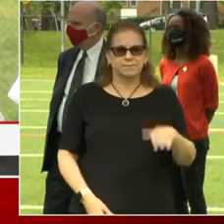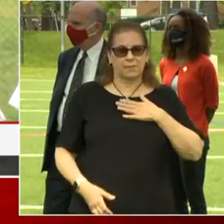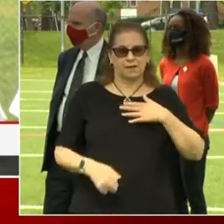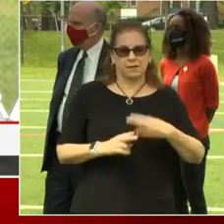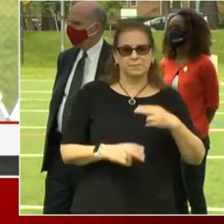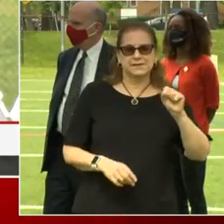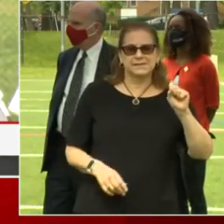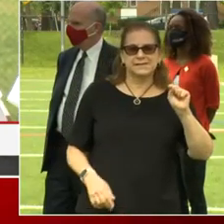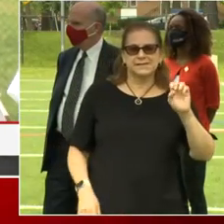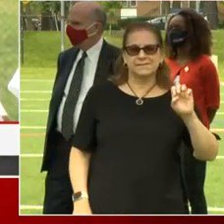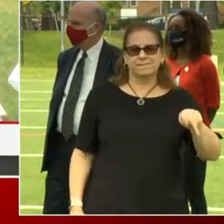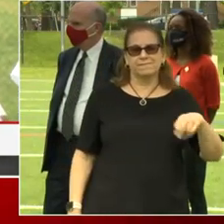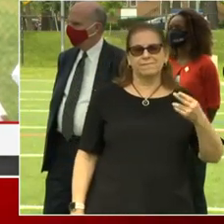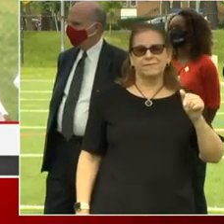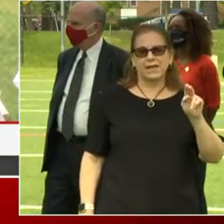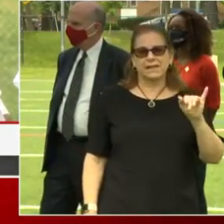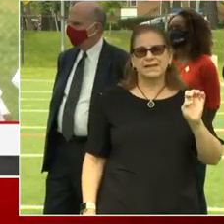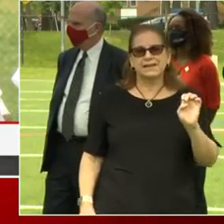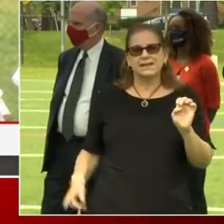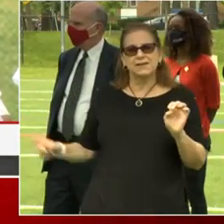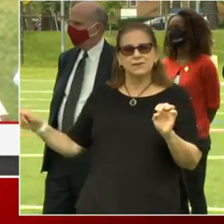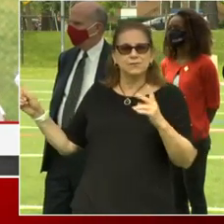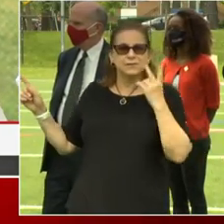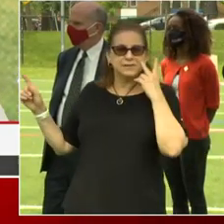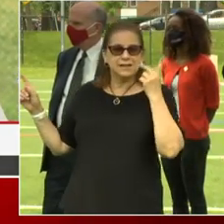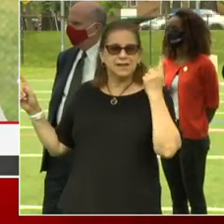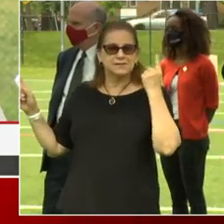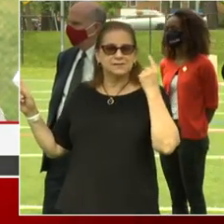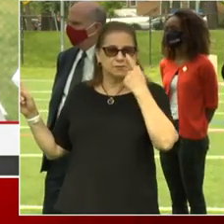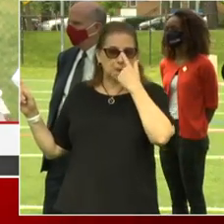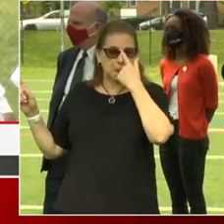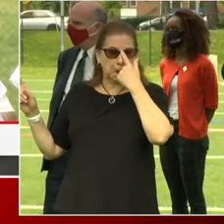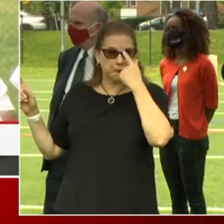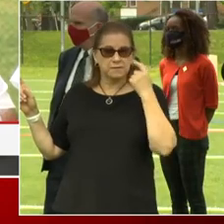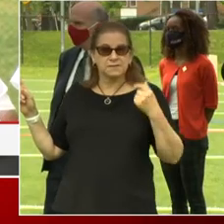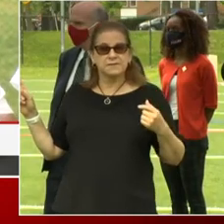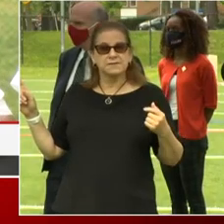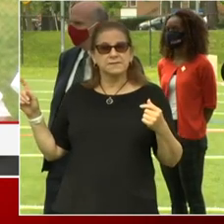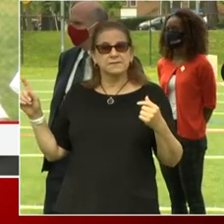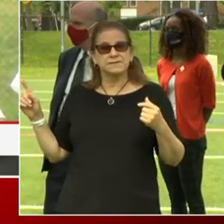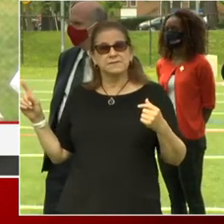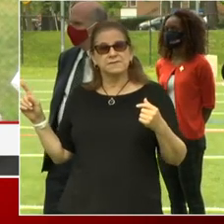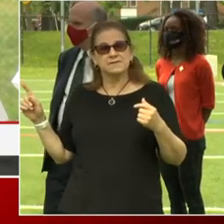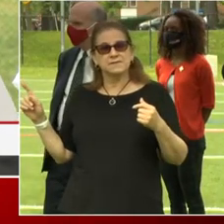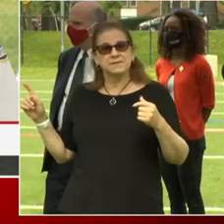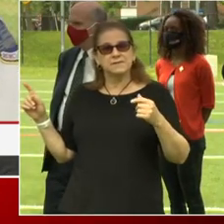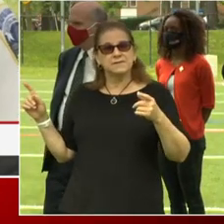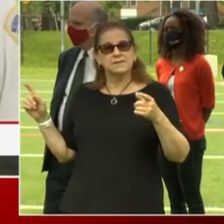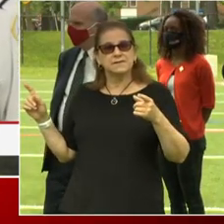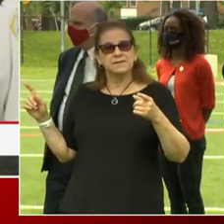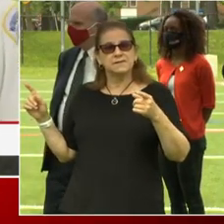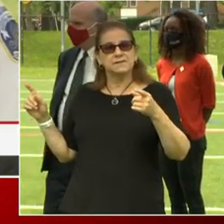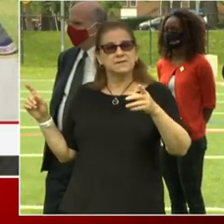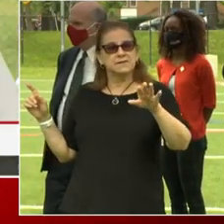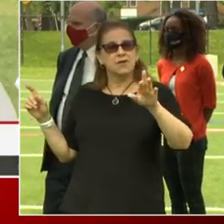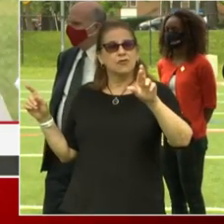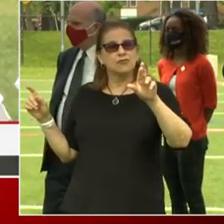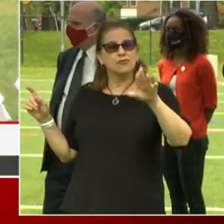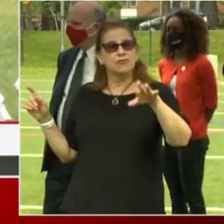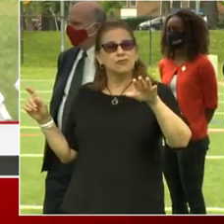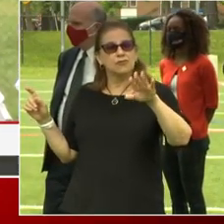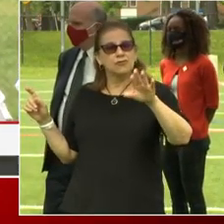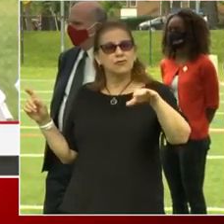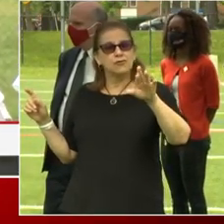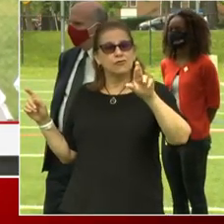more incidents happen. Last year, we saw record highs in certain crimes. Right now, we're at 38% with homicide. Yeah. What is so different this time around with this initiative that you